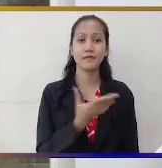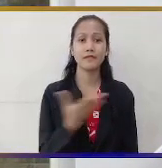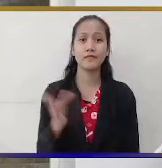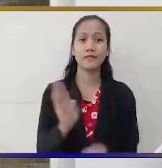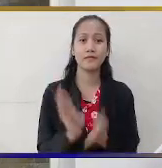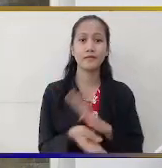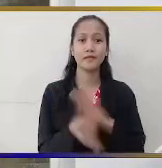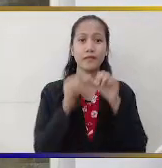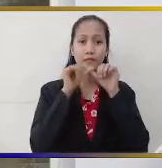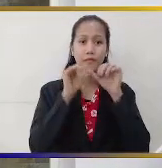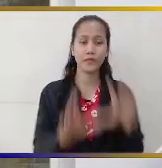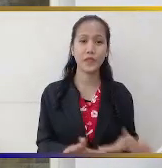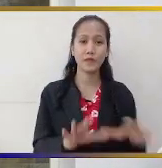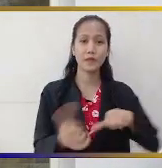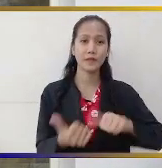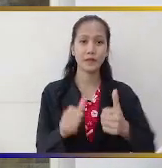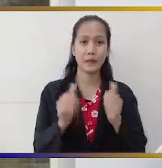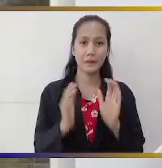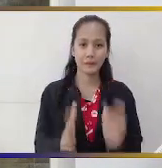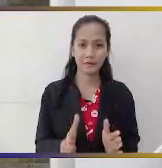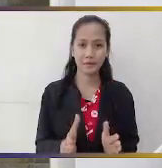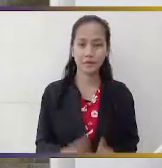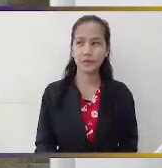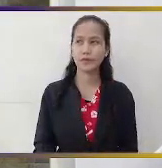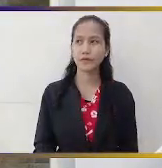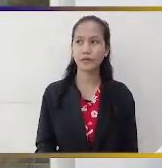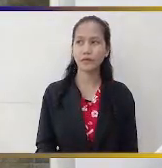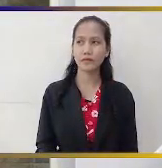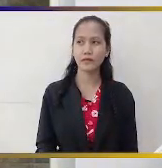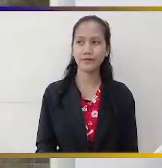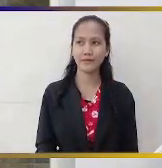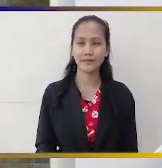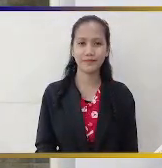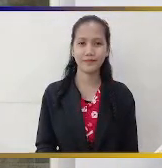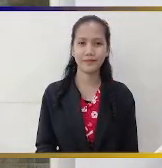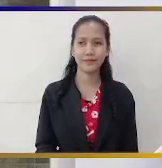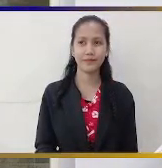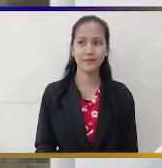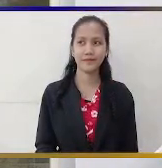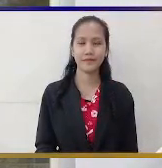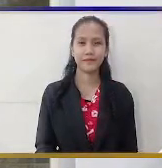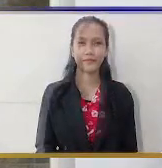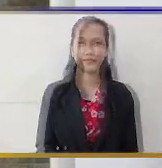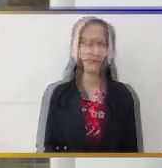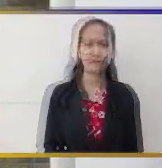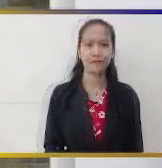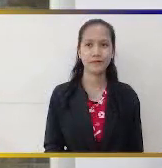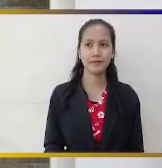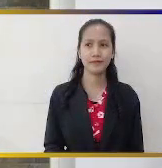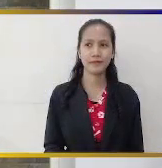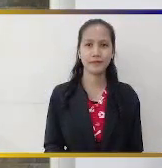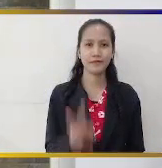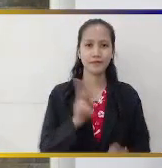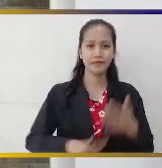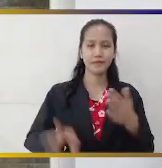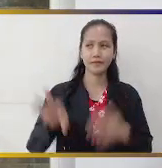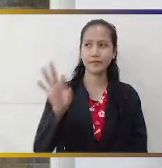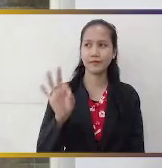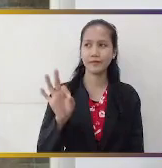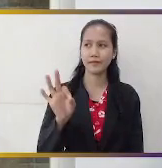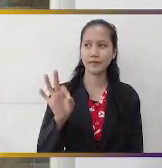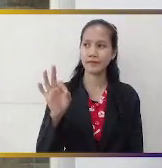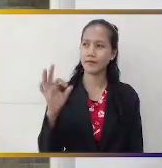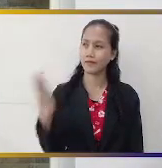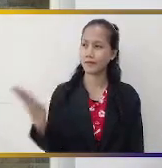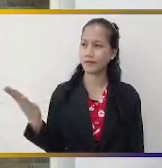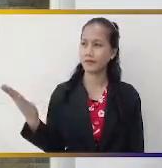Amen. Oh, I love verse 9. As it is written, he hath dispersed abroad. He hath given to the poor.